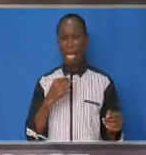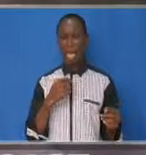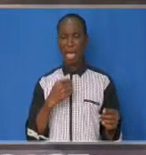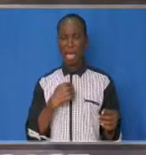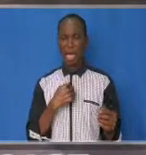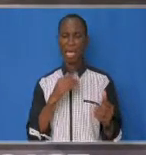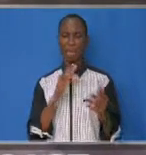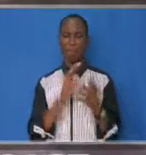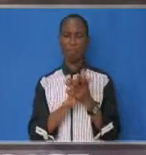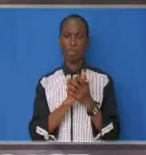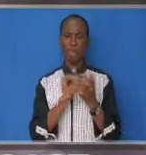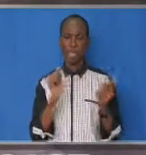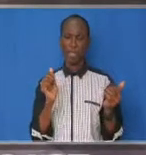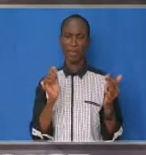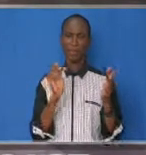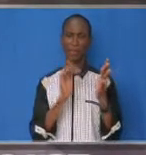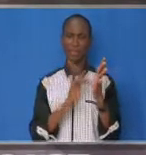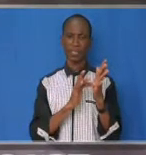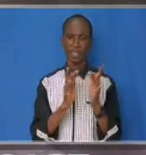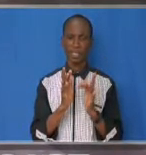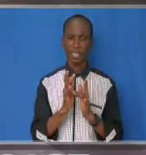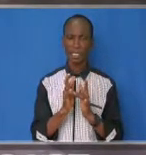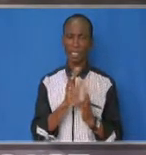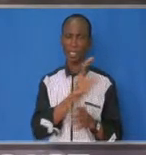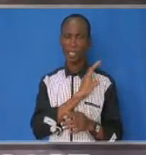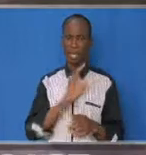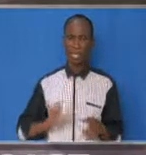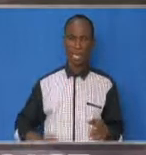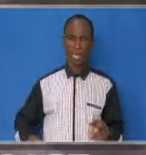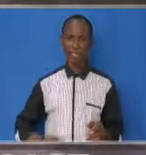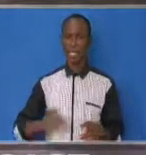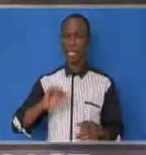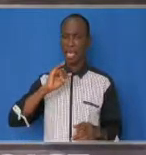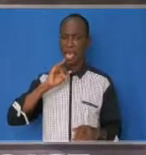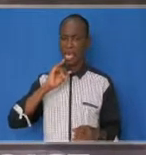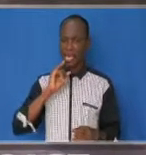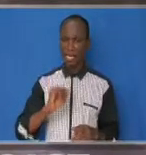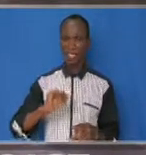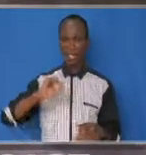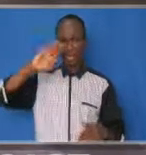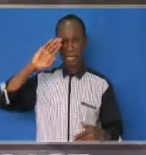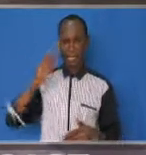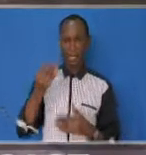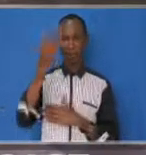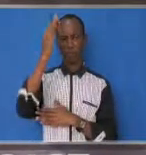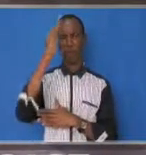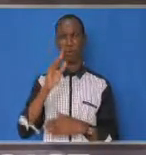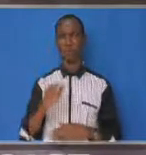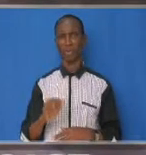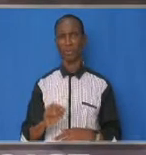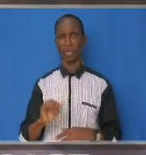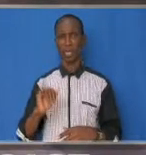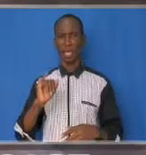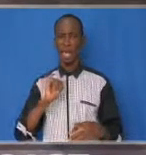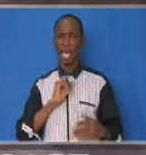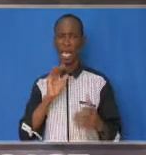sins, and when he was buried, he arose from the grave on the third day. And he says, whoever